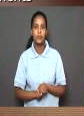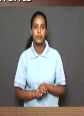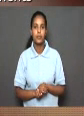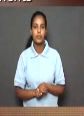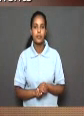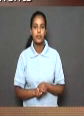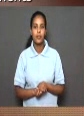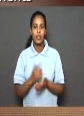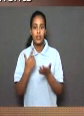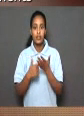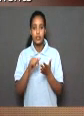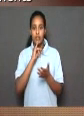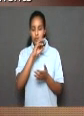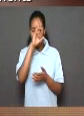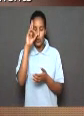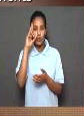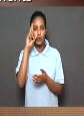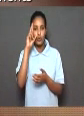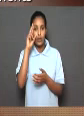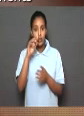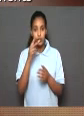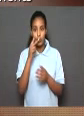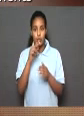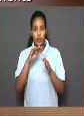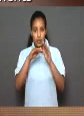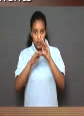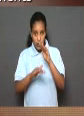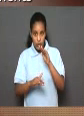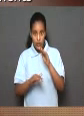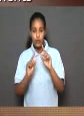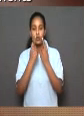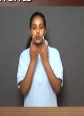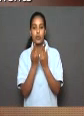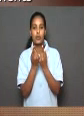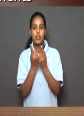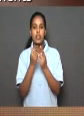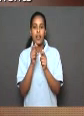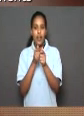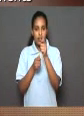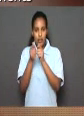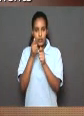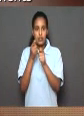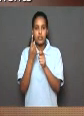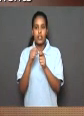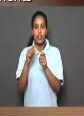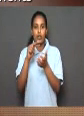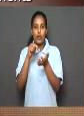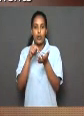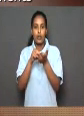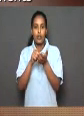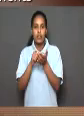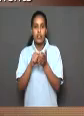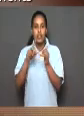increases. This is because, as you move down a group, the attraction from the